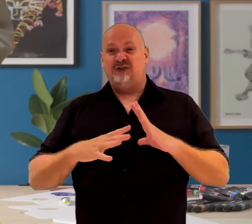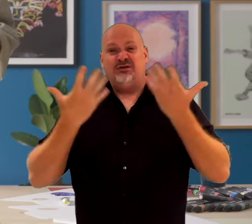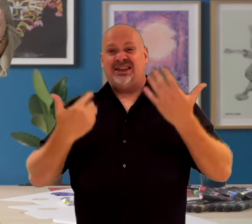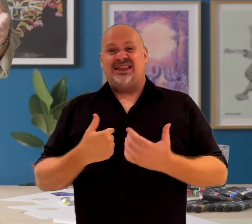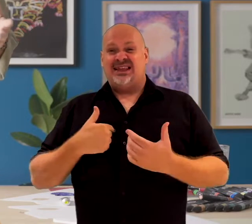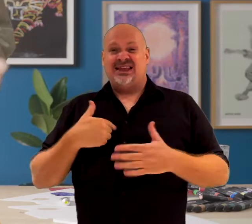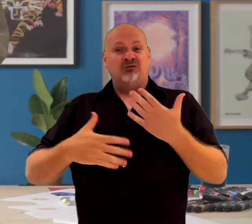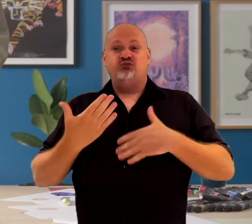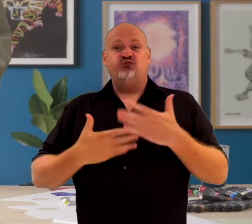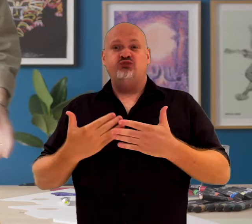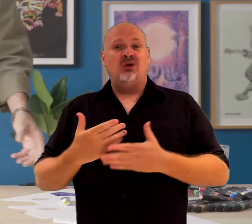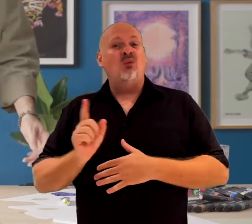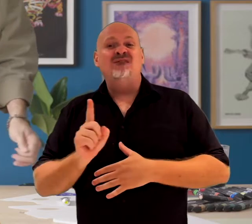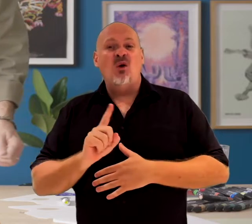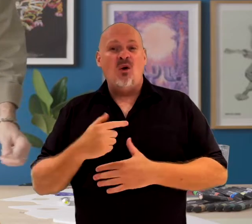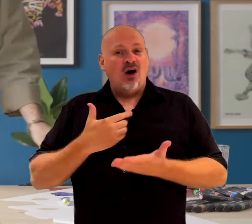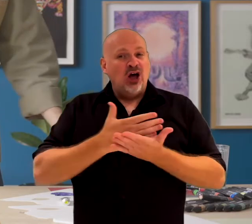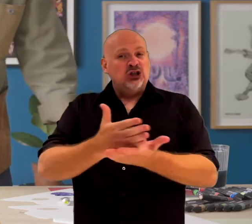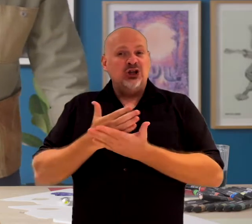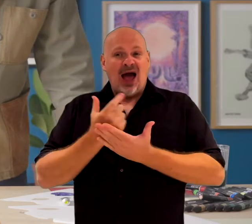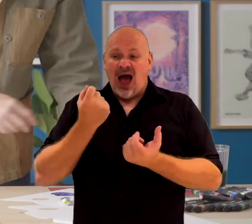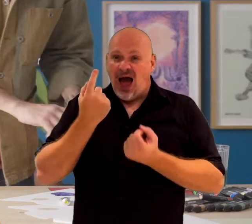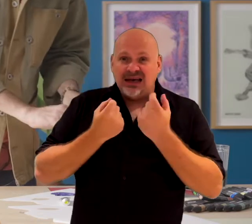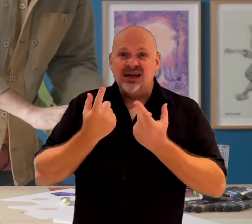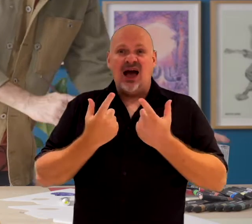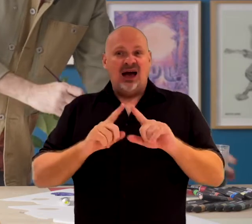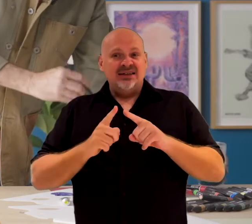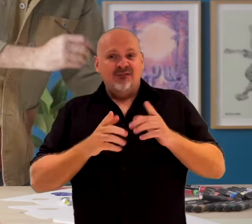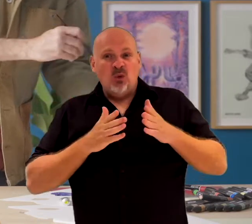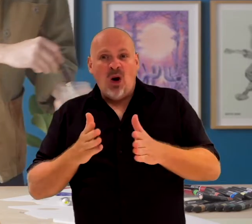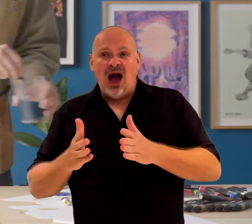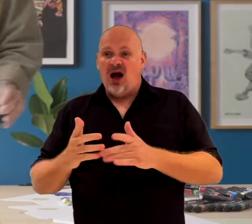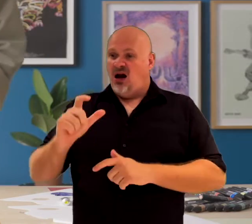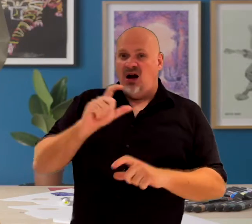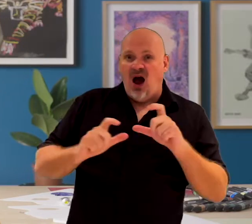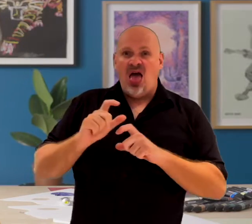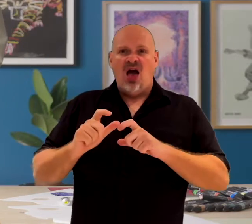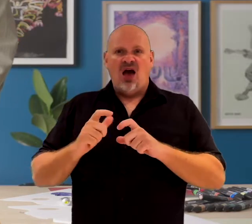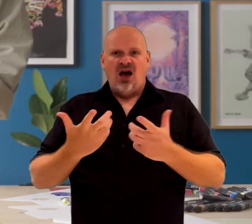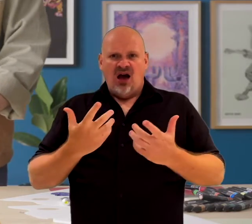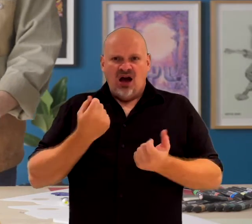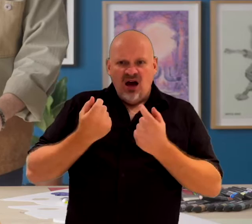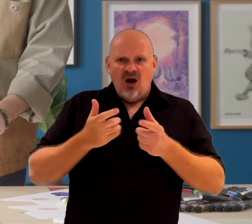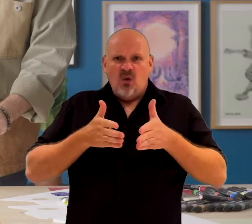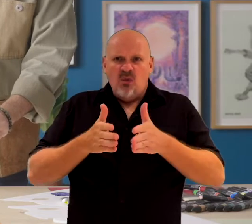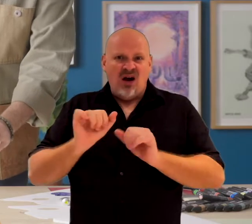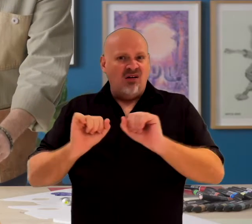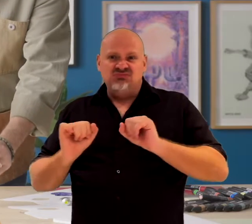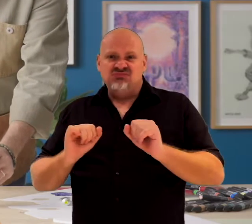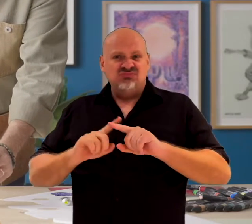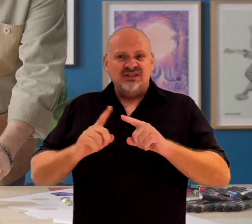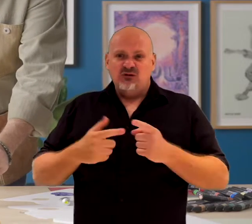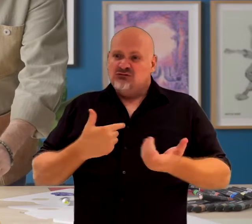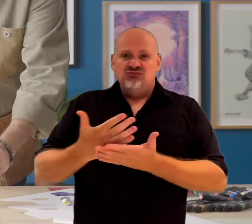ideas and techniques and colors and other modes of working. So, another way to